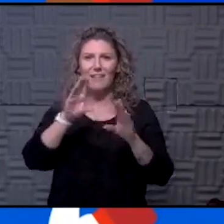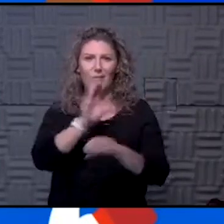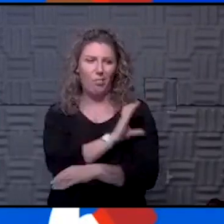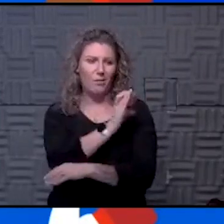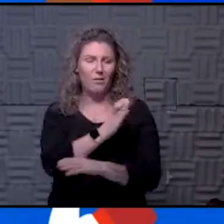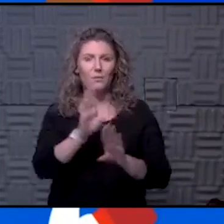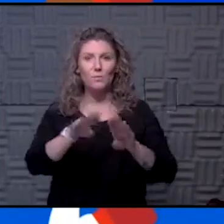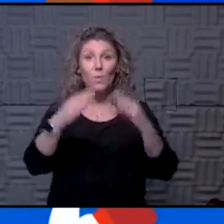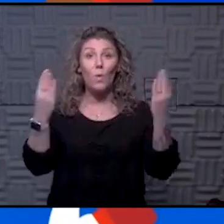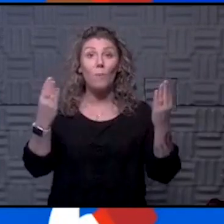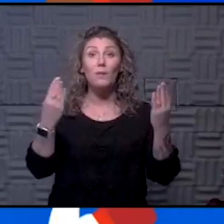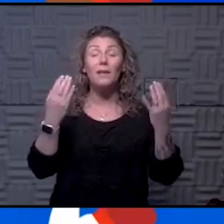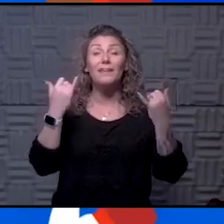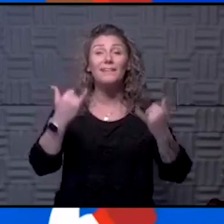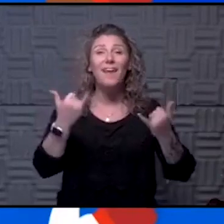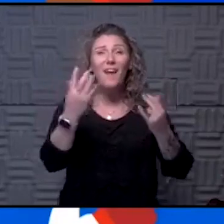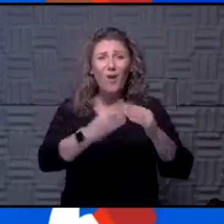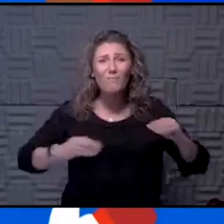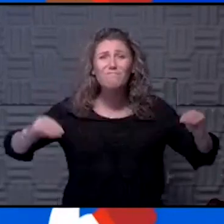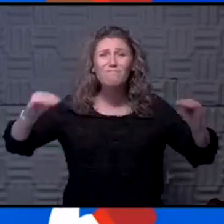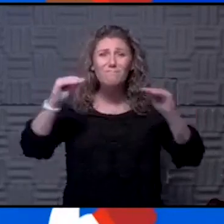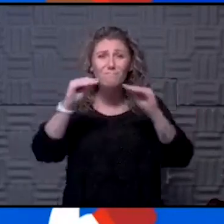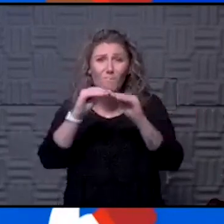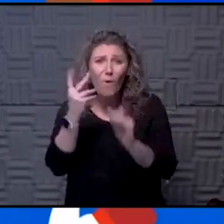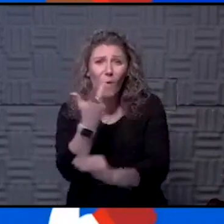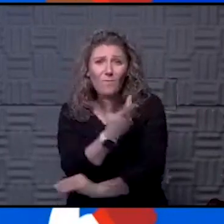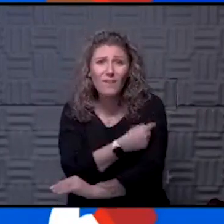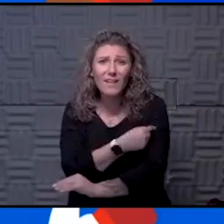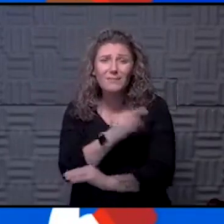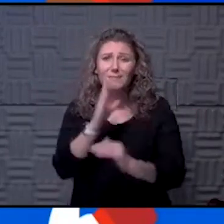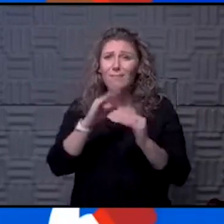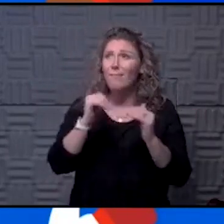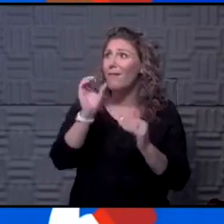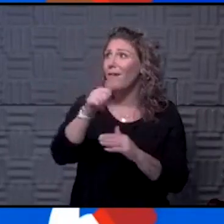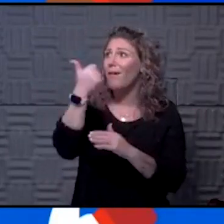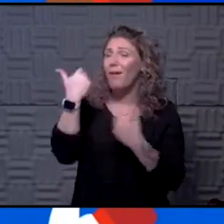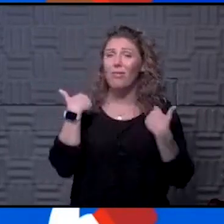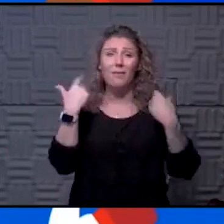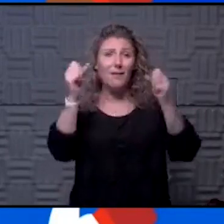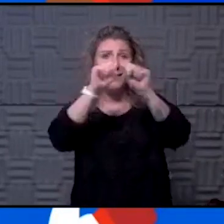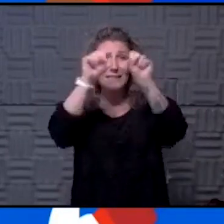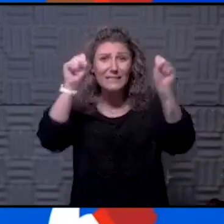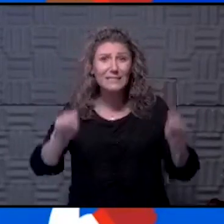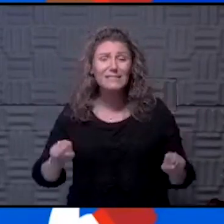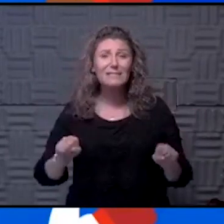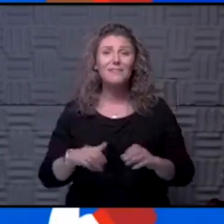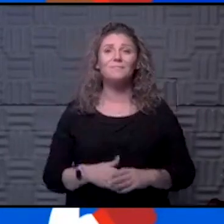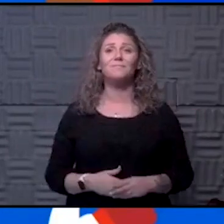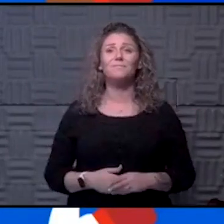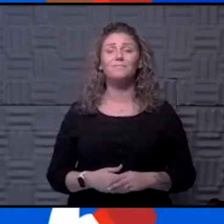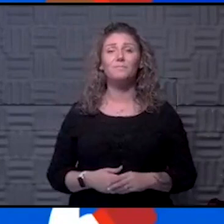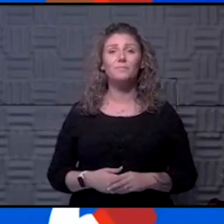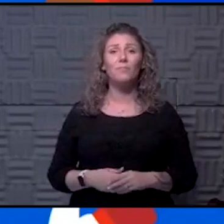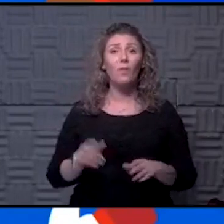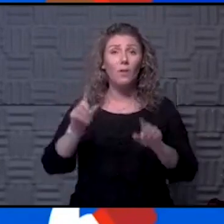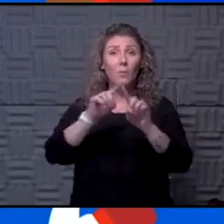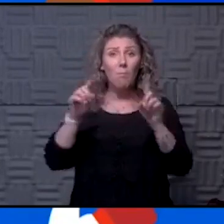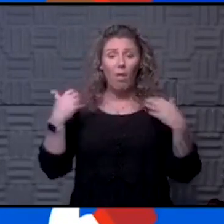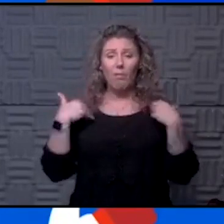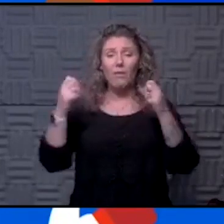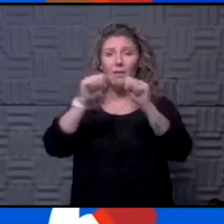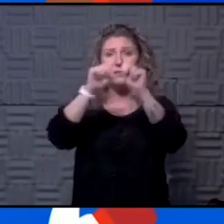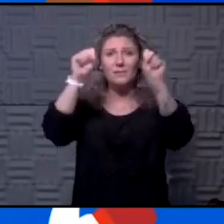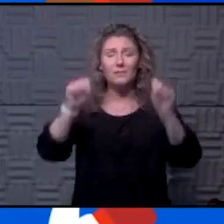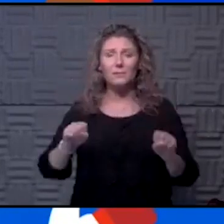have given more vaccines than other health systems and other partners, but our health systems have been